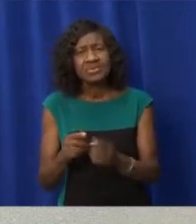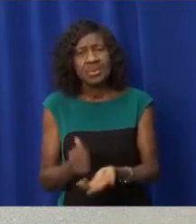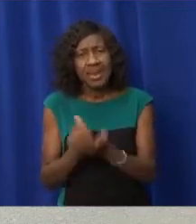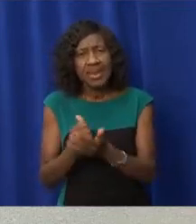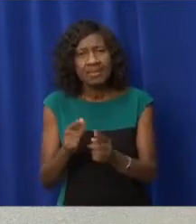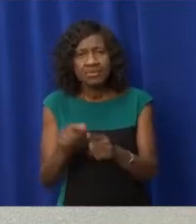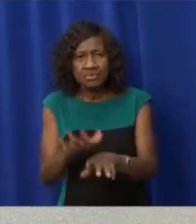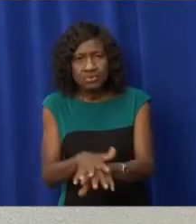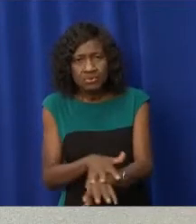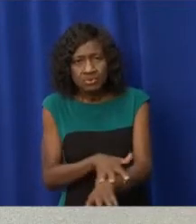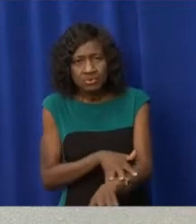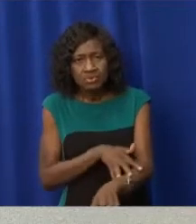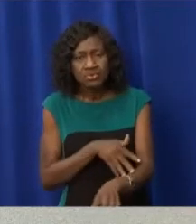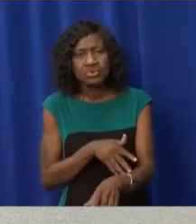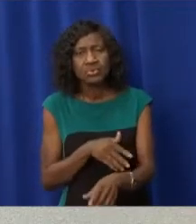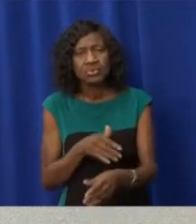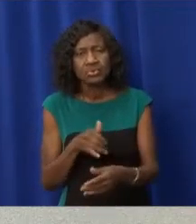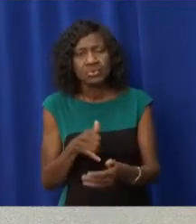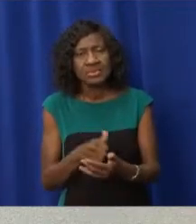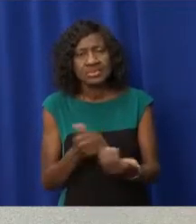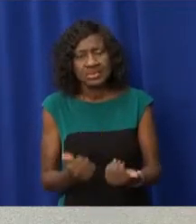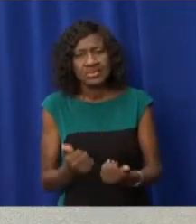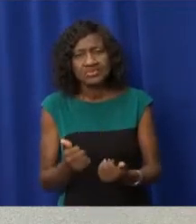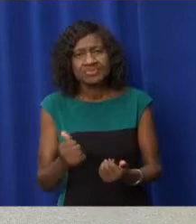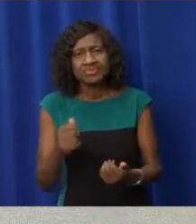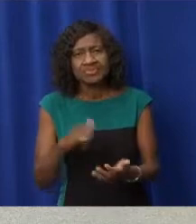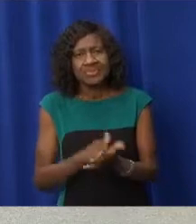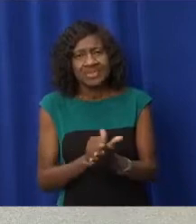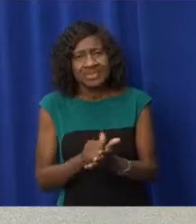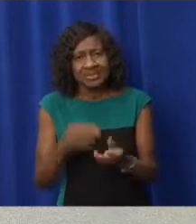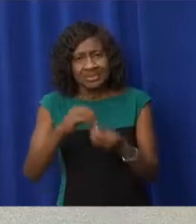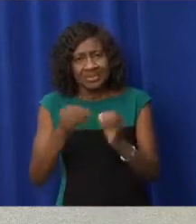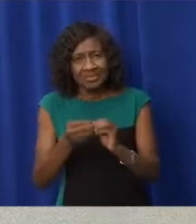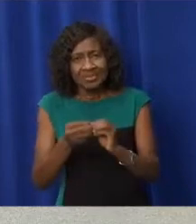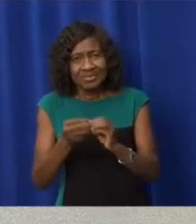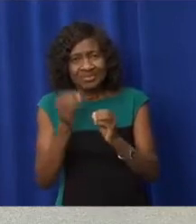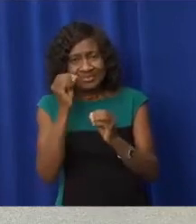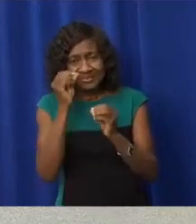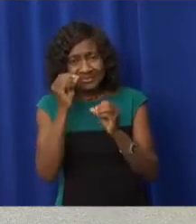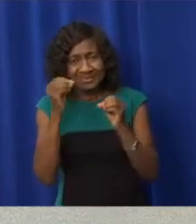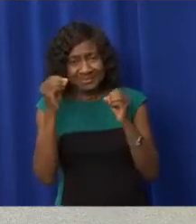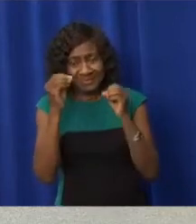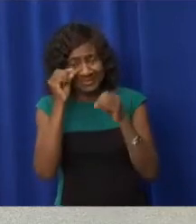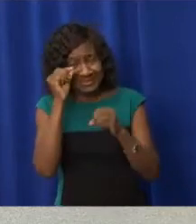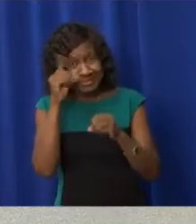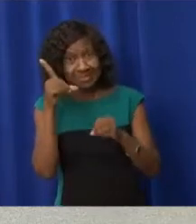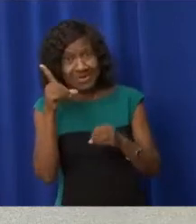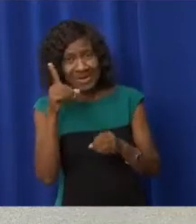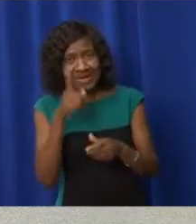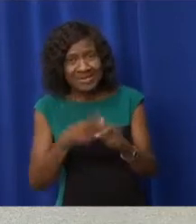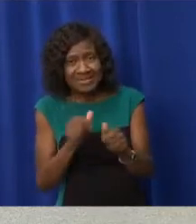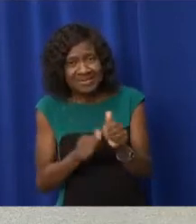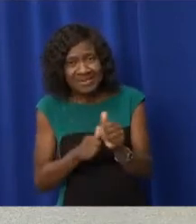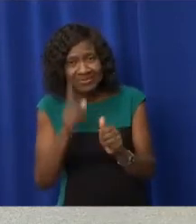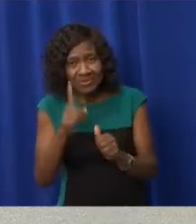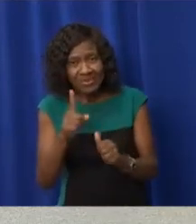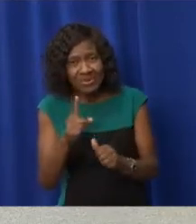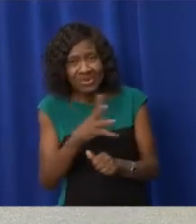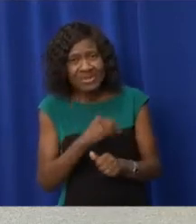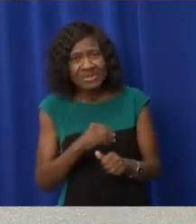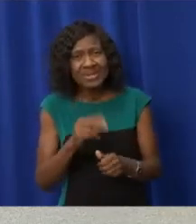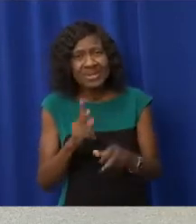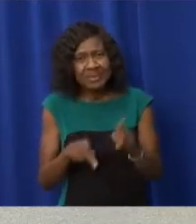the presentation. But these are the figures that shocked everyone, and these are the figures that people have been quoting to you in